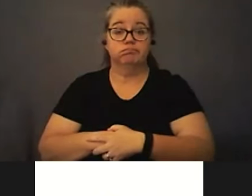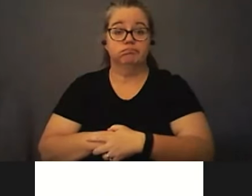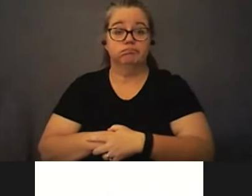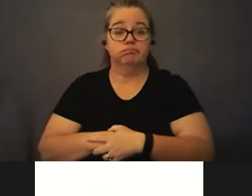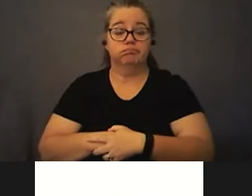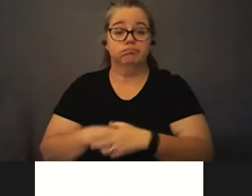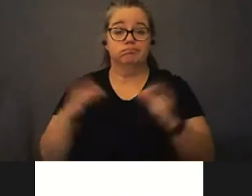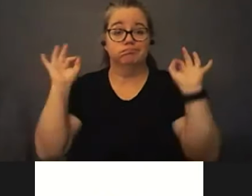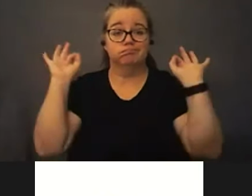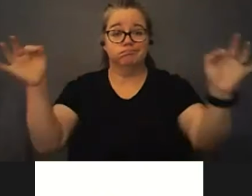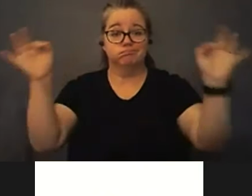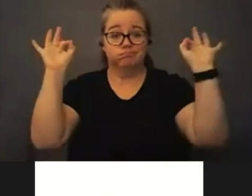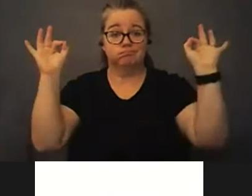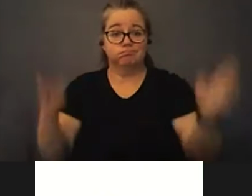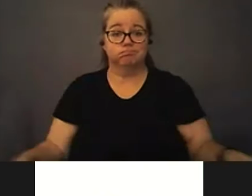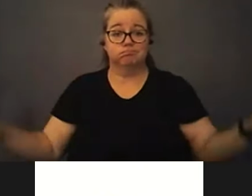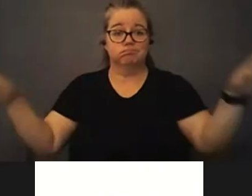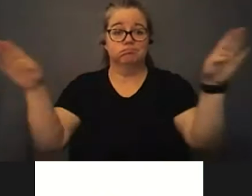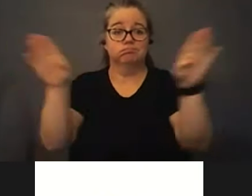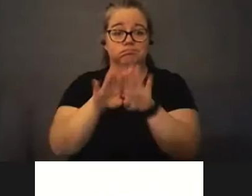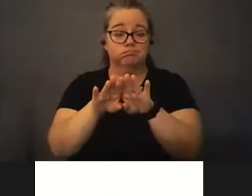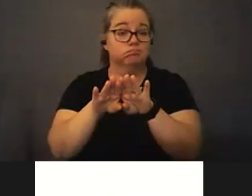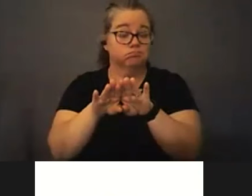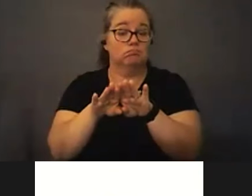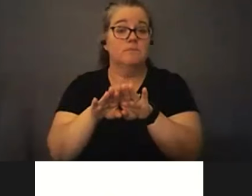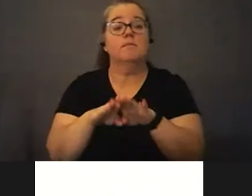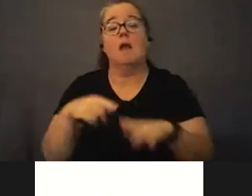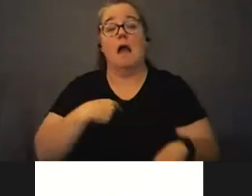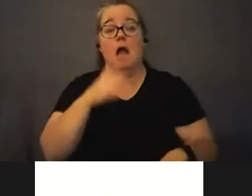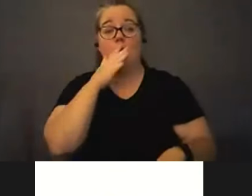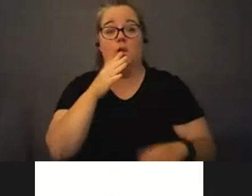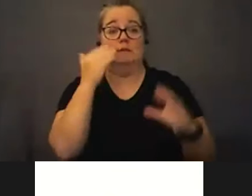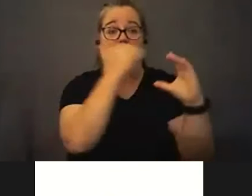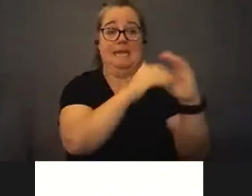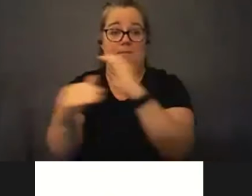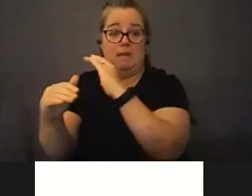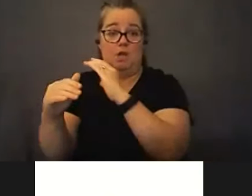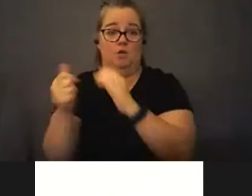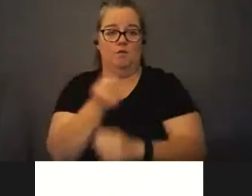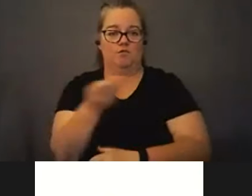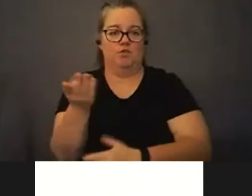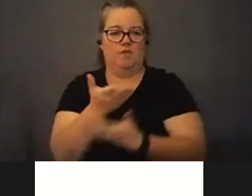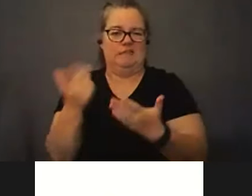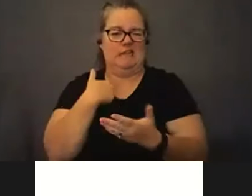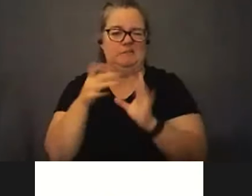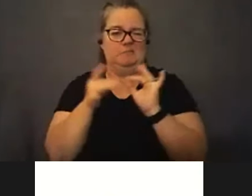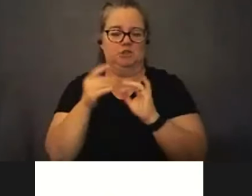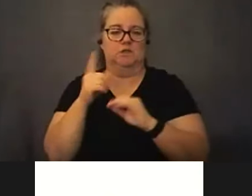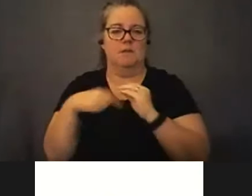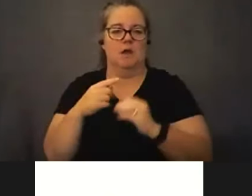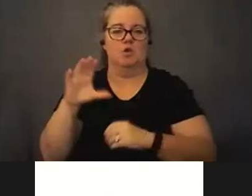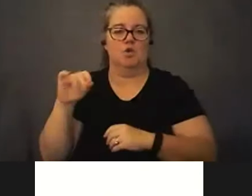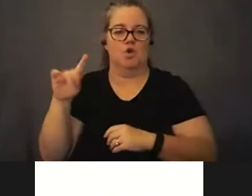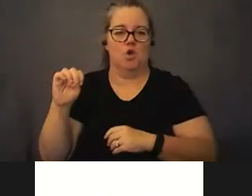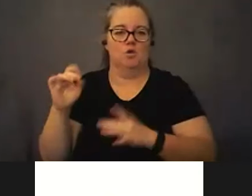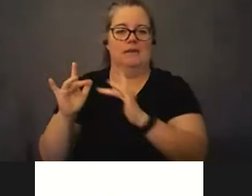Okay, we will end up, and I will email those couple things that I mentioned, and you can definitely